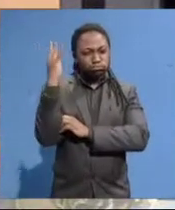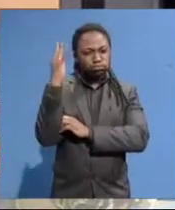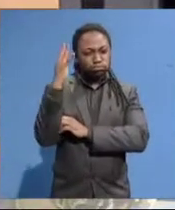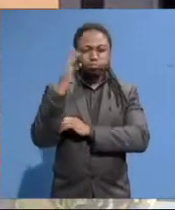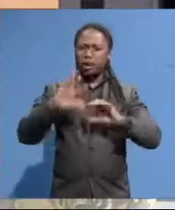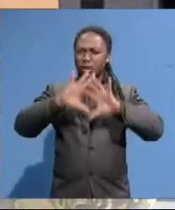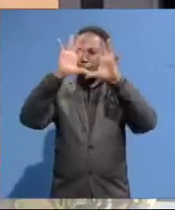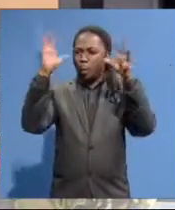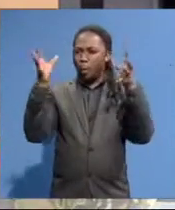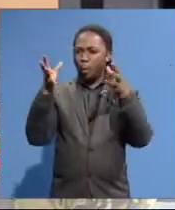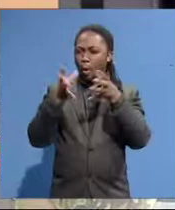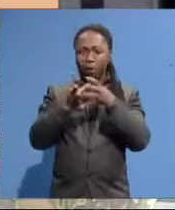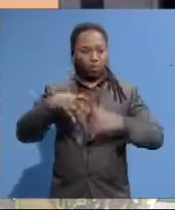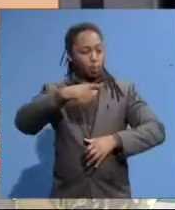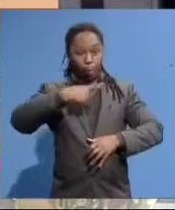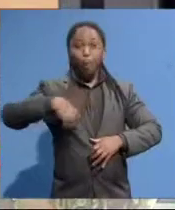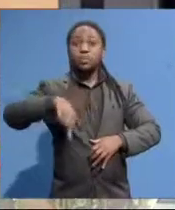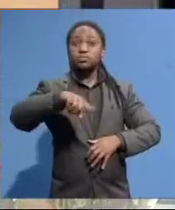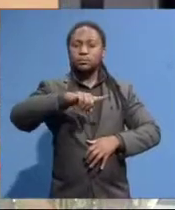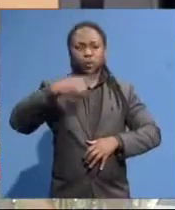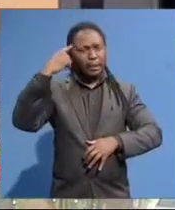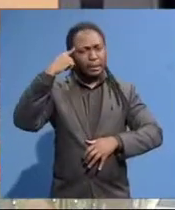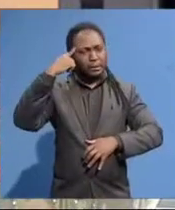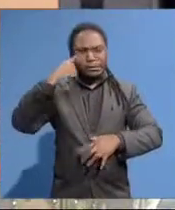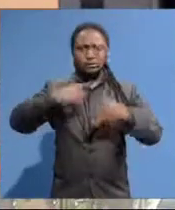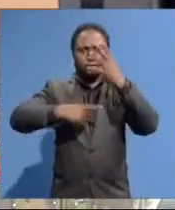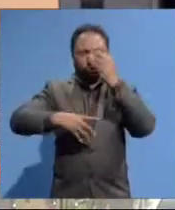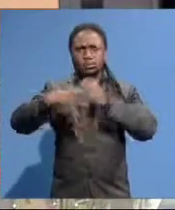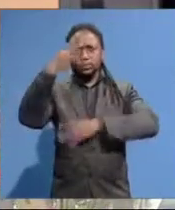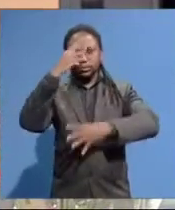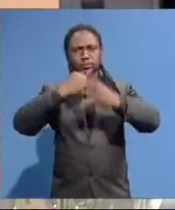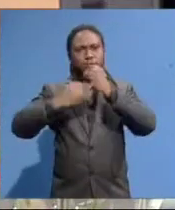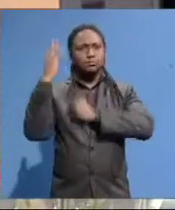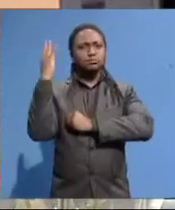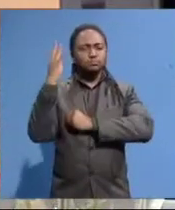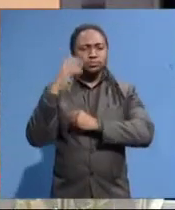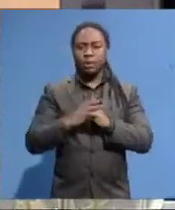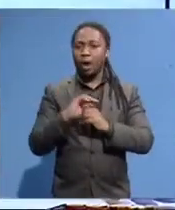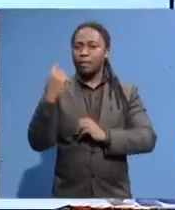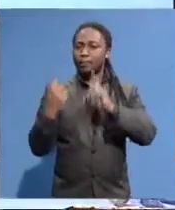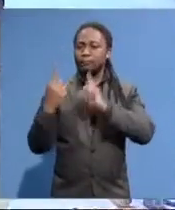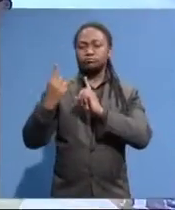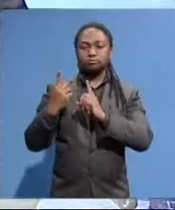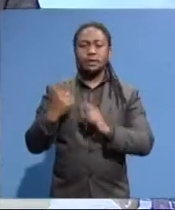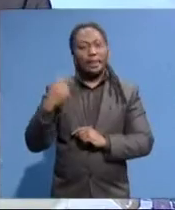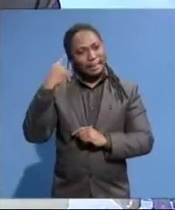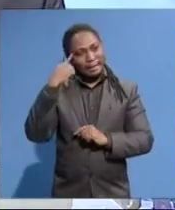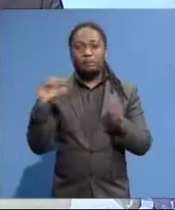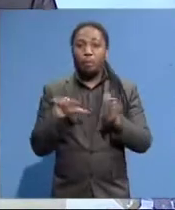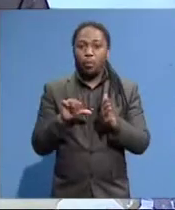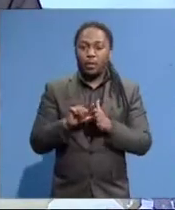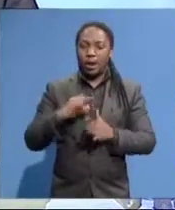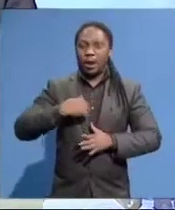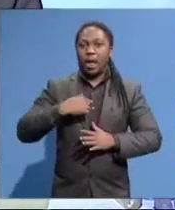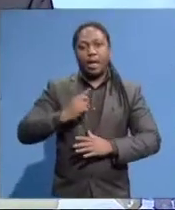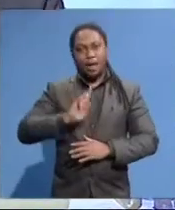world, as a way that we can learn to speak to other people? Sure, I think it's important, and I'm not going to try and do the impersonation of